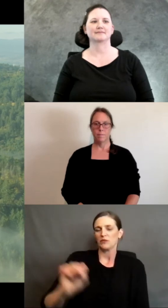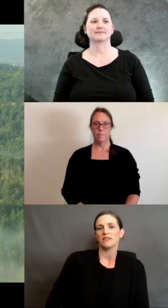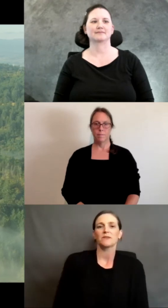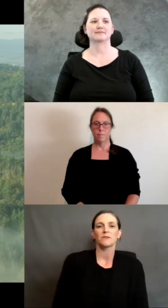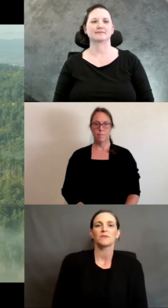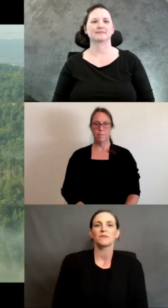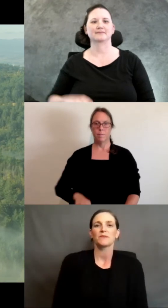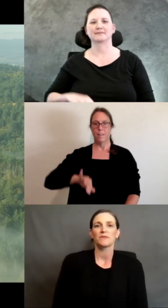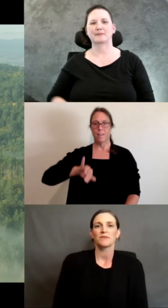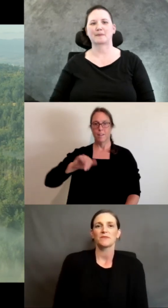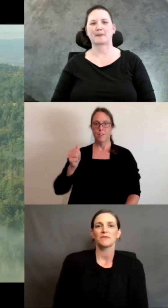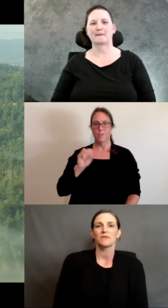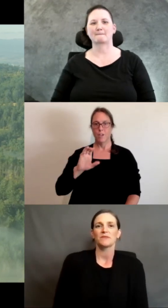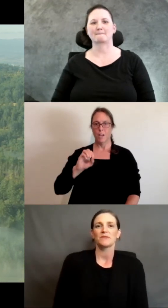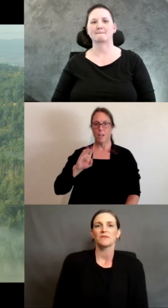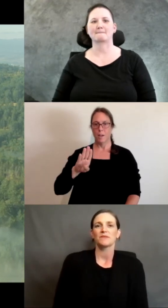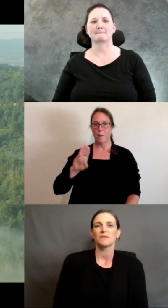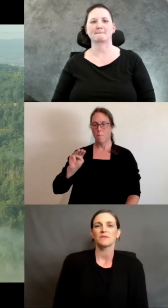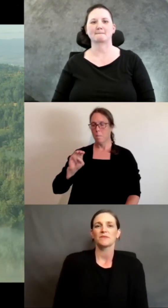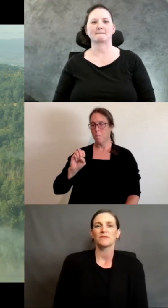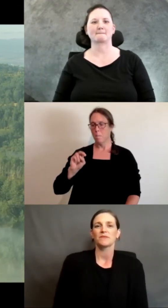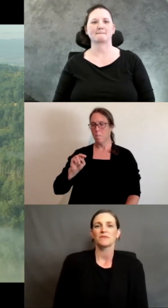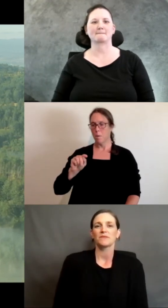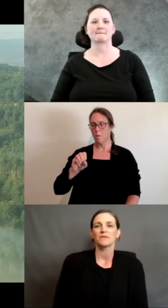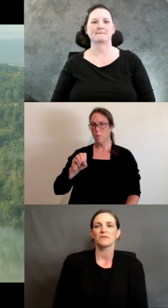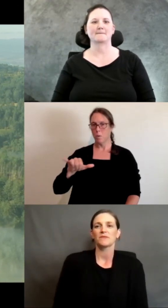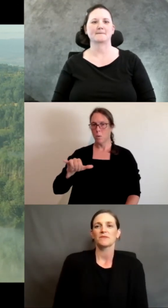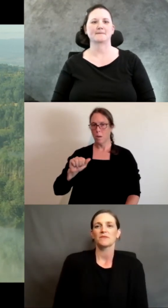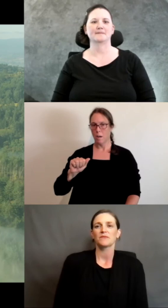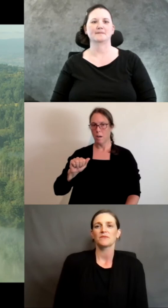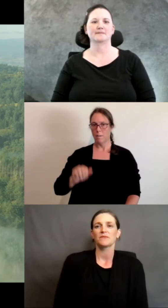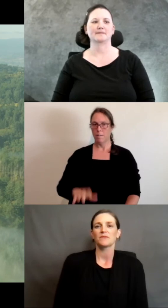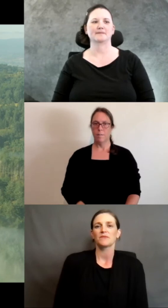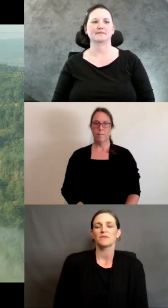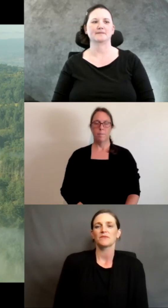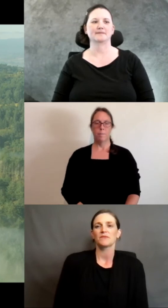Jacob Montoya as Benitez Bromisto and Hank Jacks.